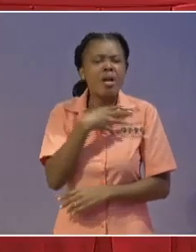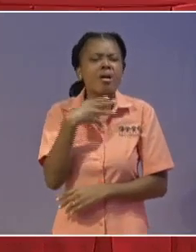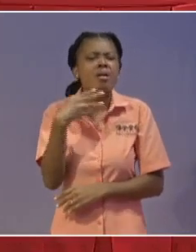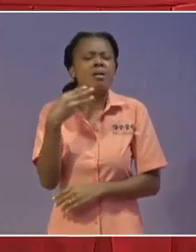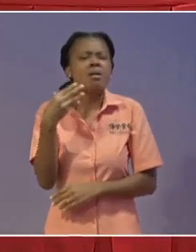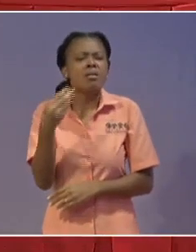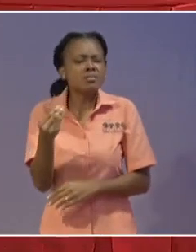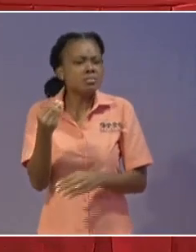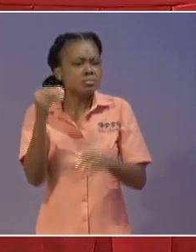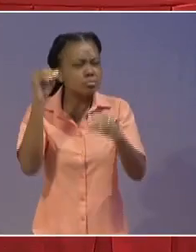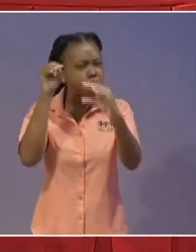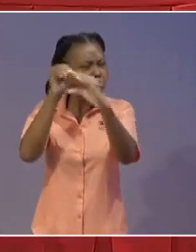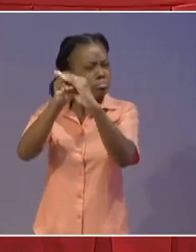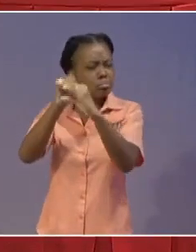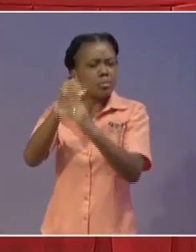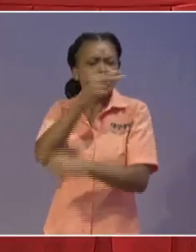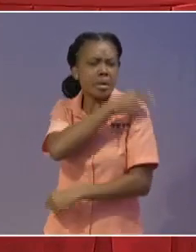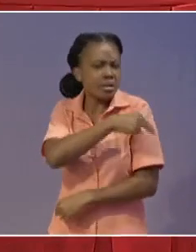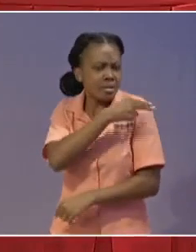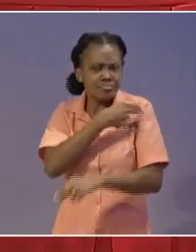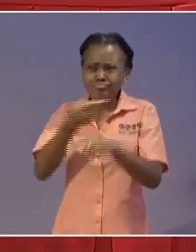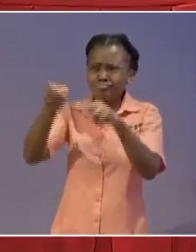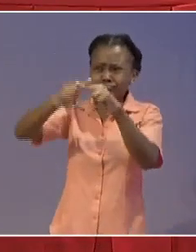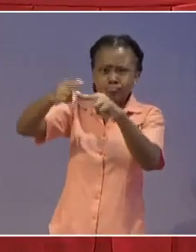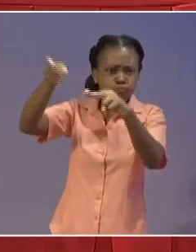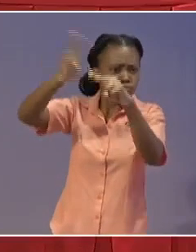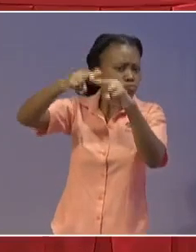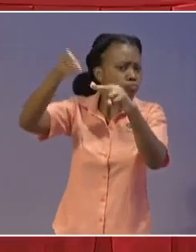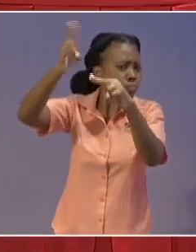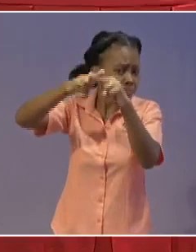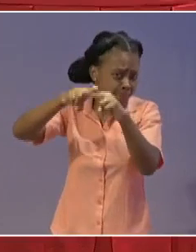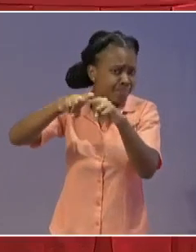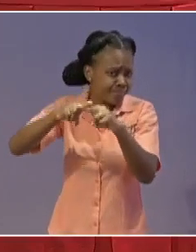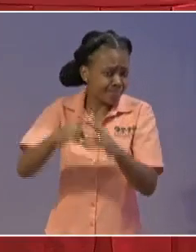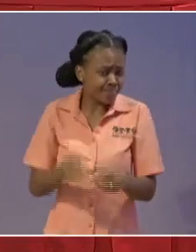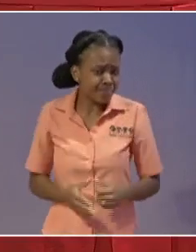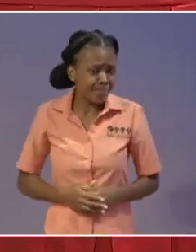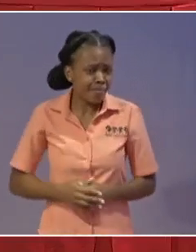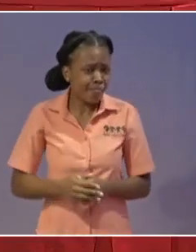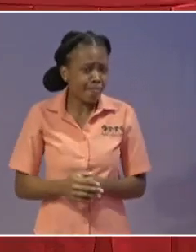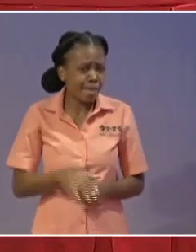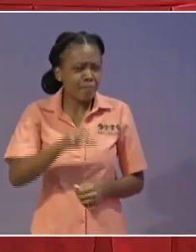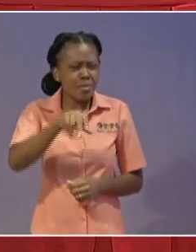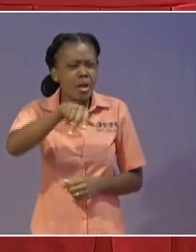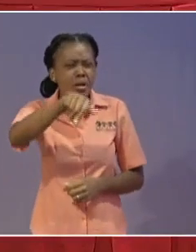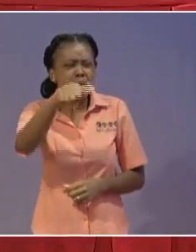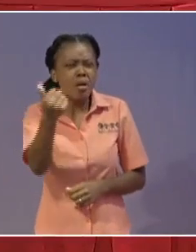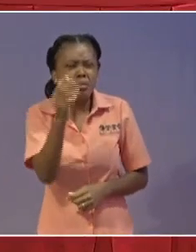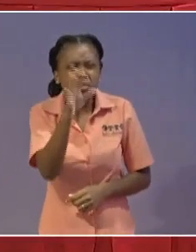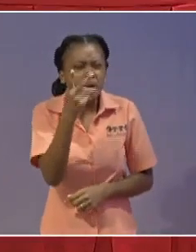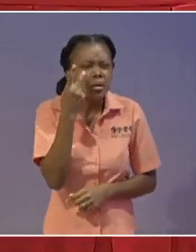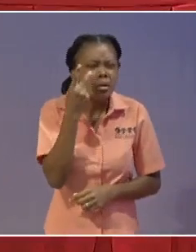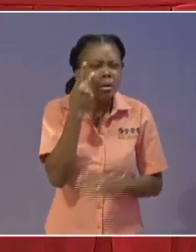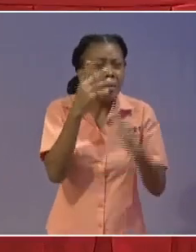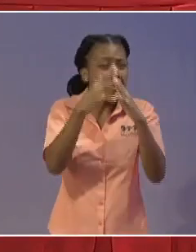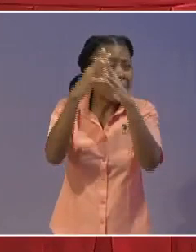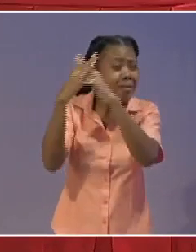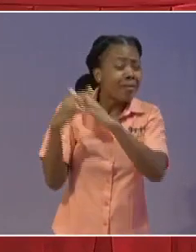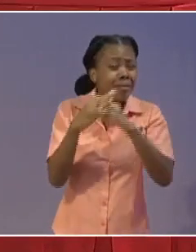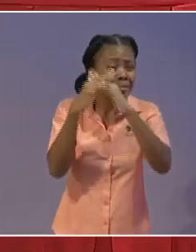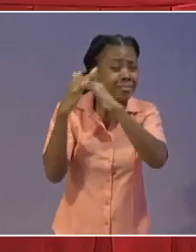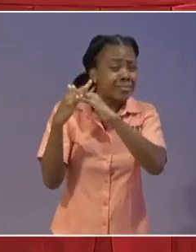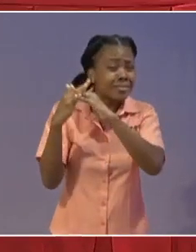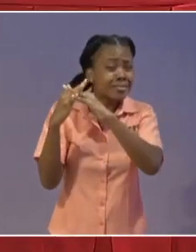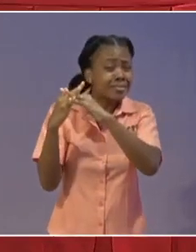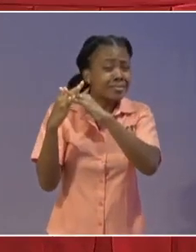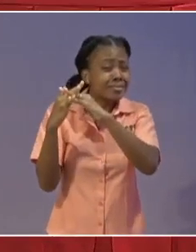public recently pointed out that in the United States, free COVID-19 tests are widely available to the public in and out of a